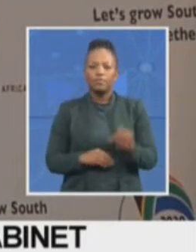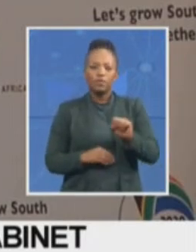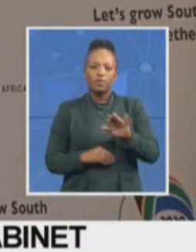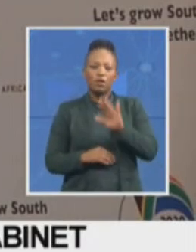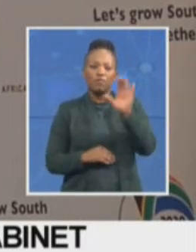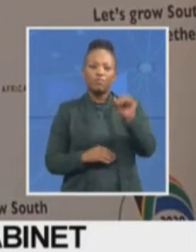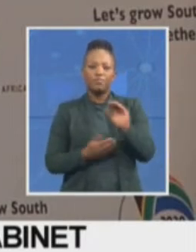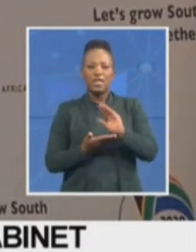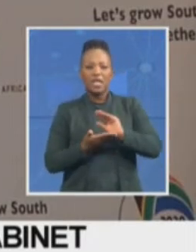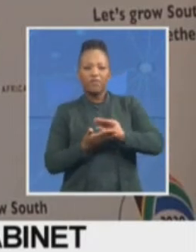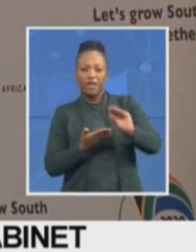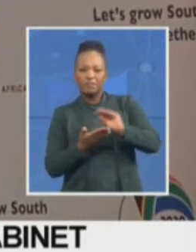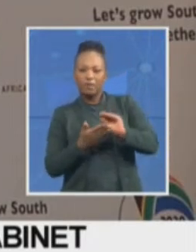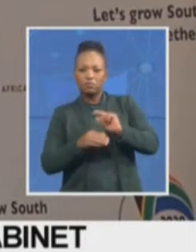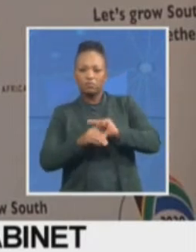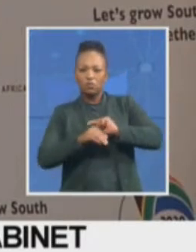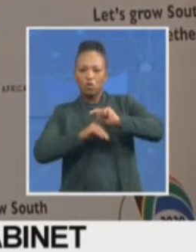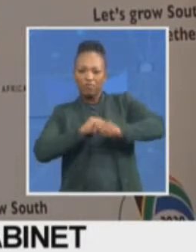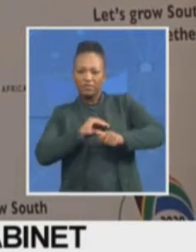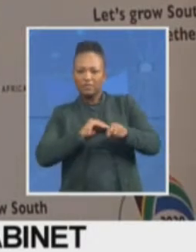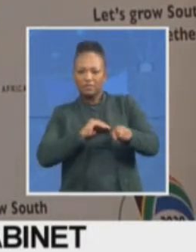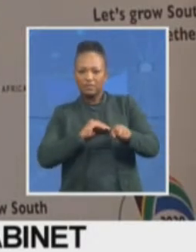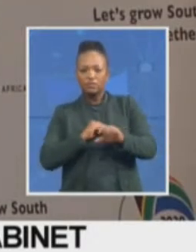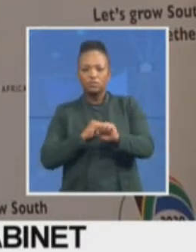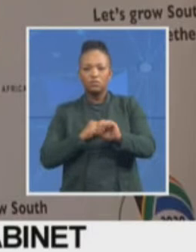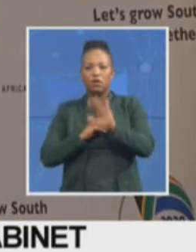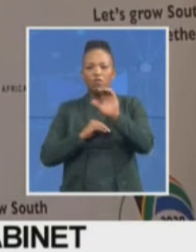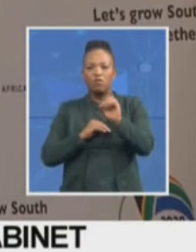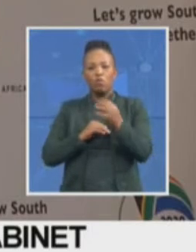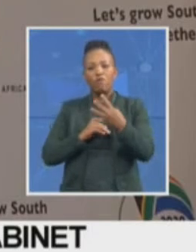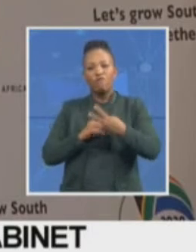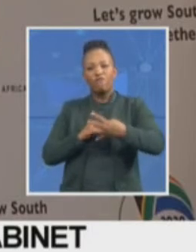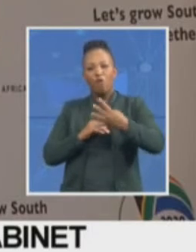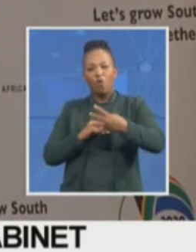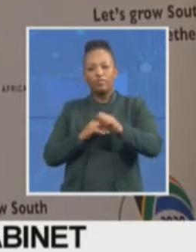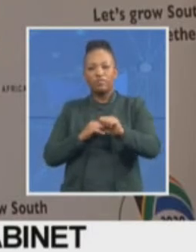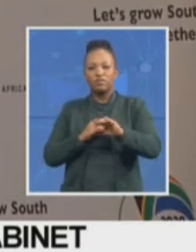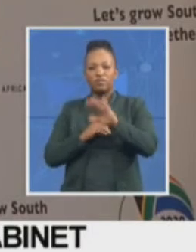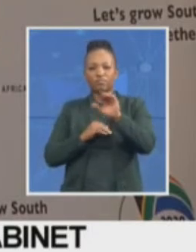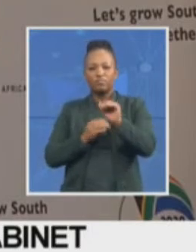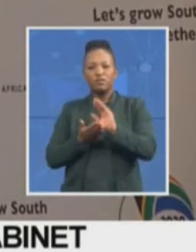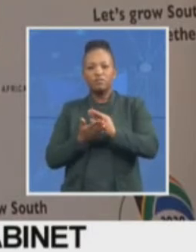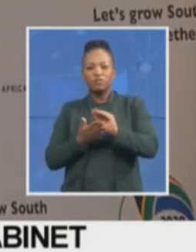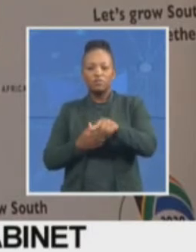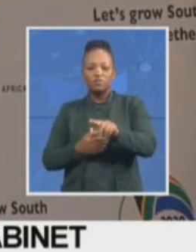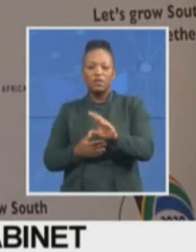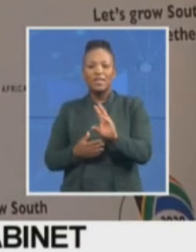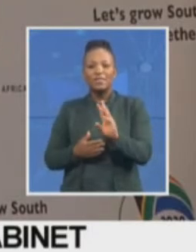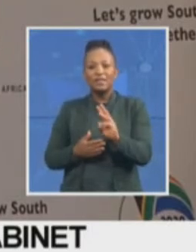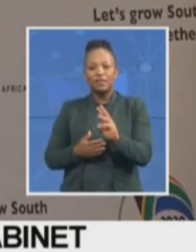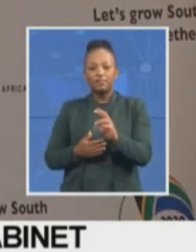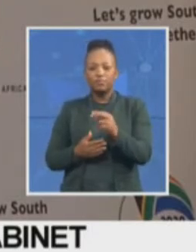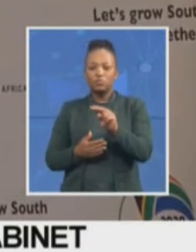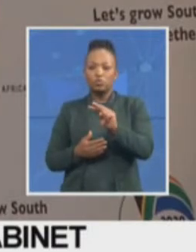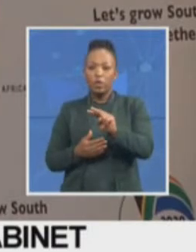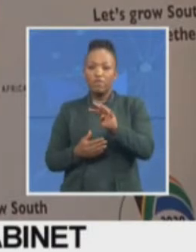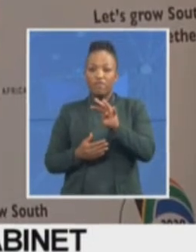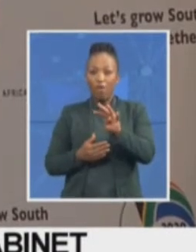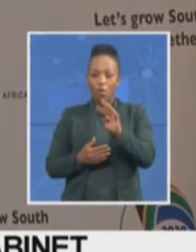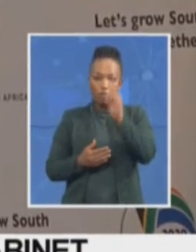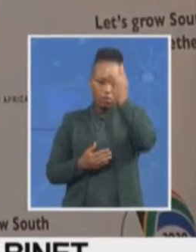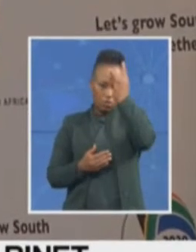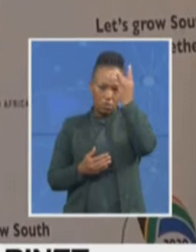host its fourth South African Investment Conference on Thursday, 24th March, this year at the Sandton Convention